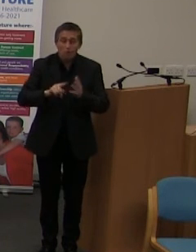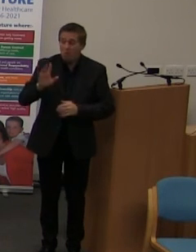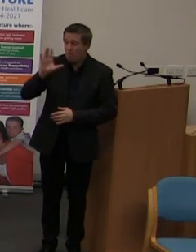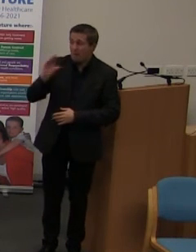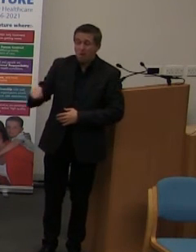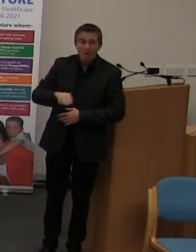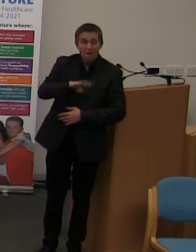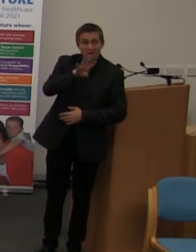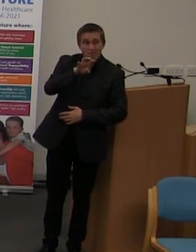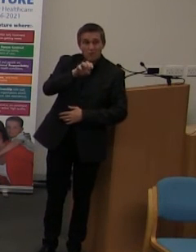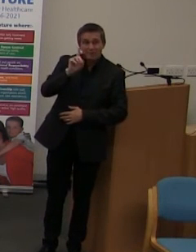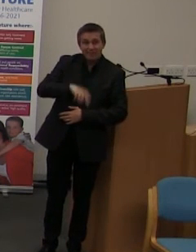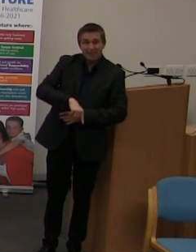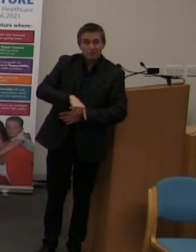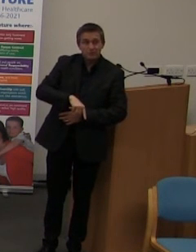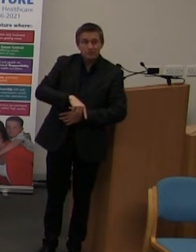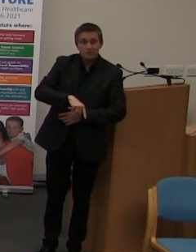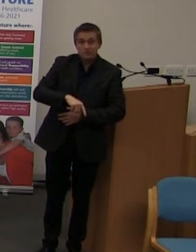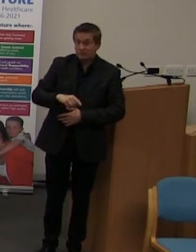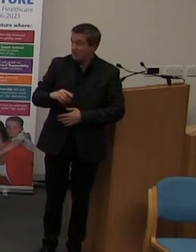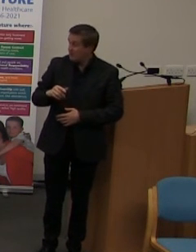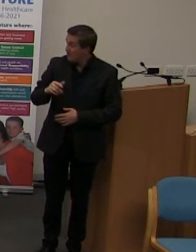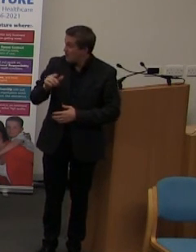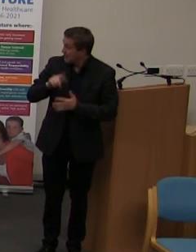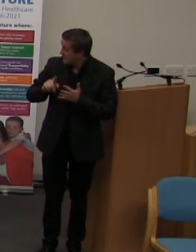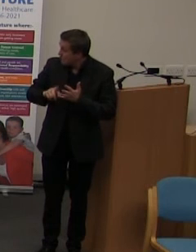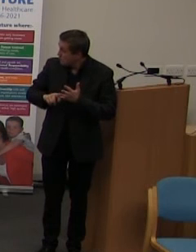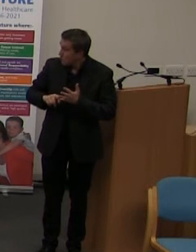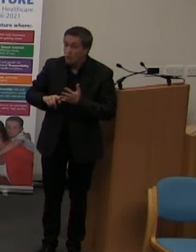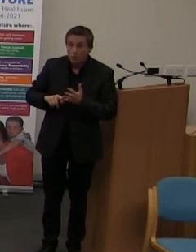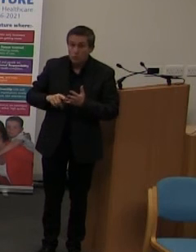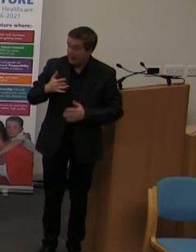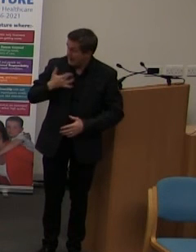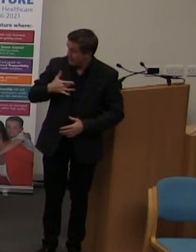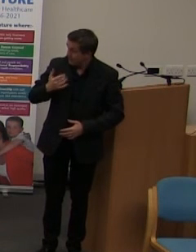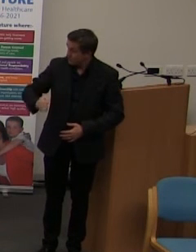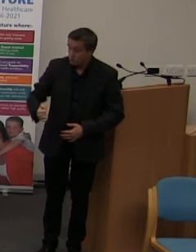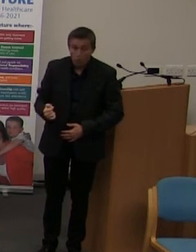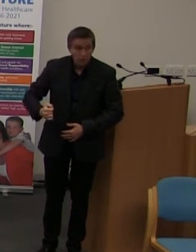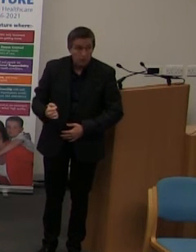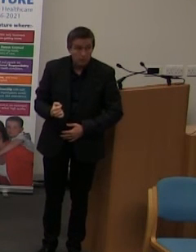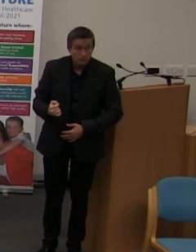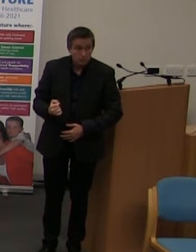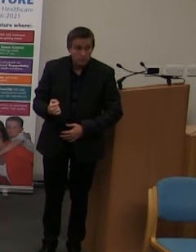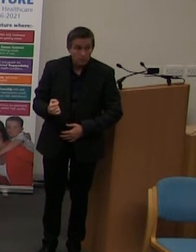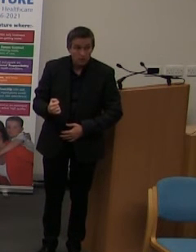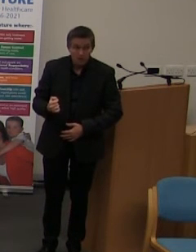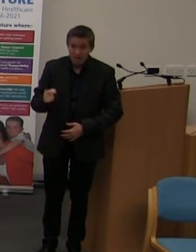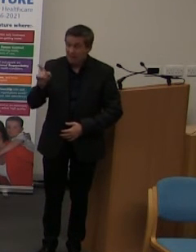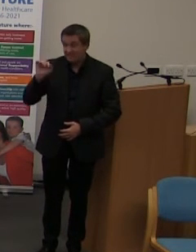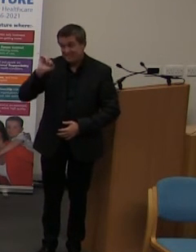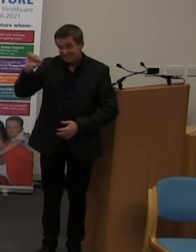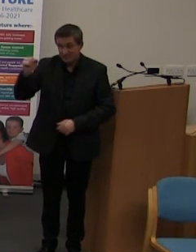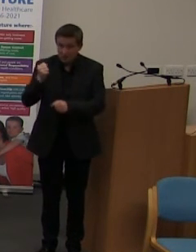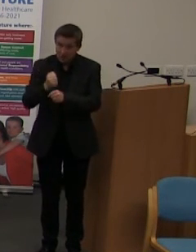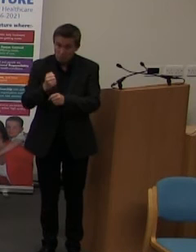14,000 nationals in this country, sorry, foreign nationals, and they're determined to get rid of them. But